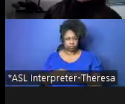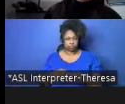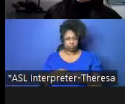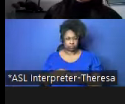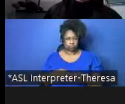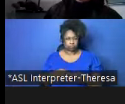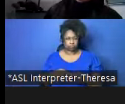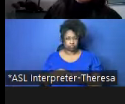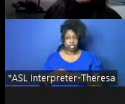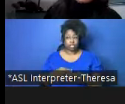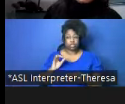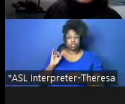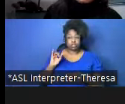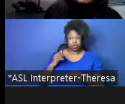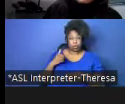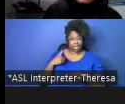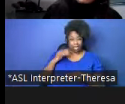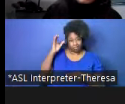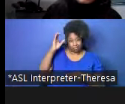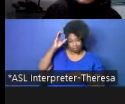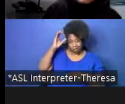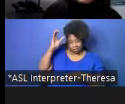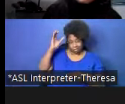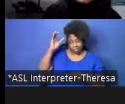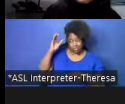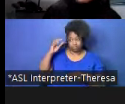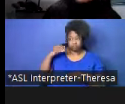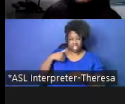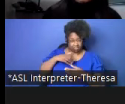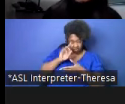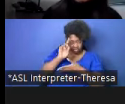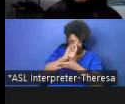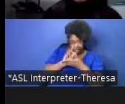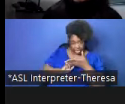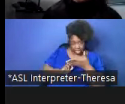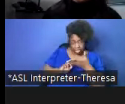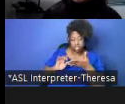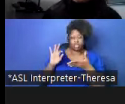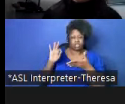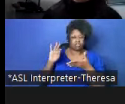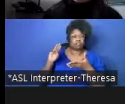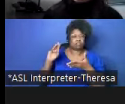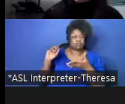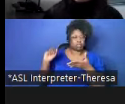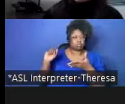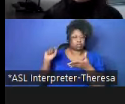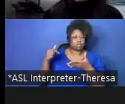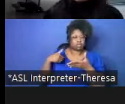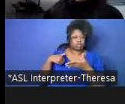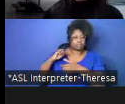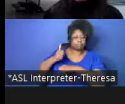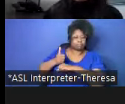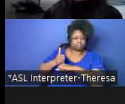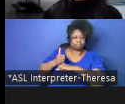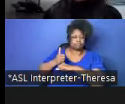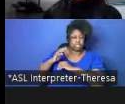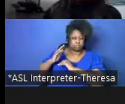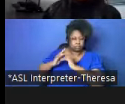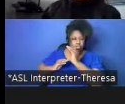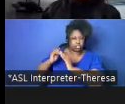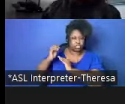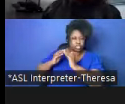concept level design as part of FEMA's Building Resilient Infrastructure and Communities